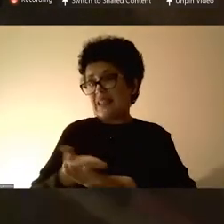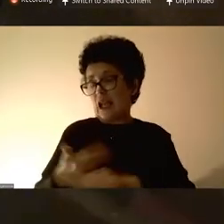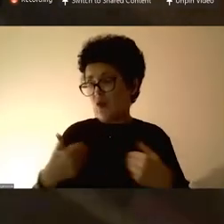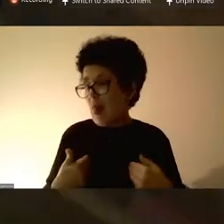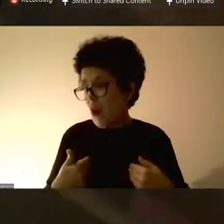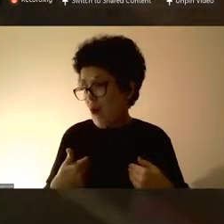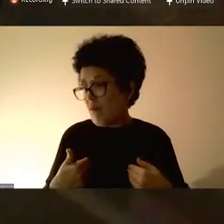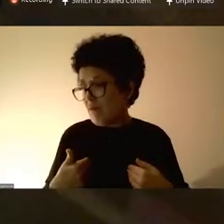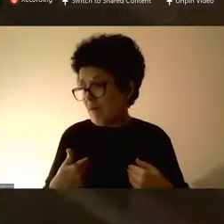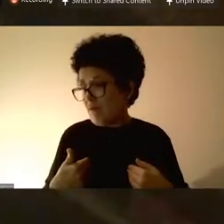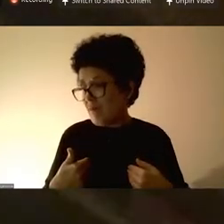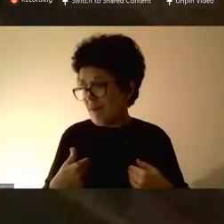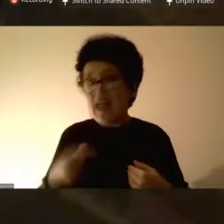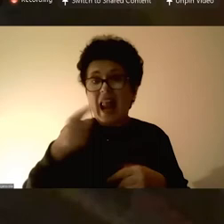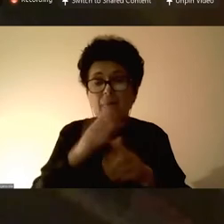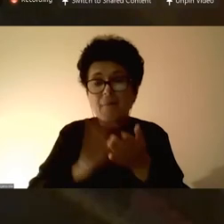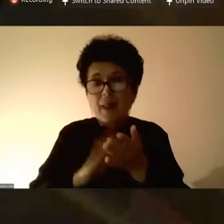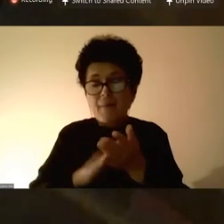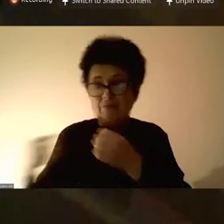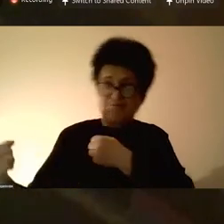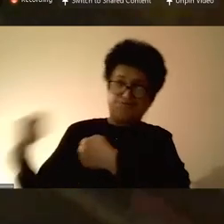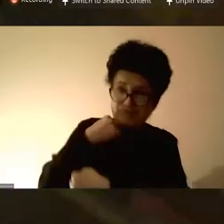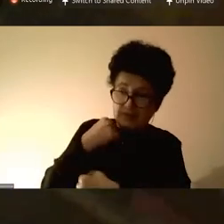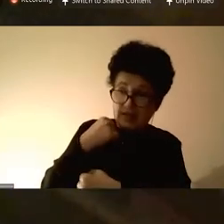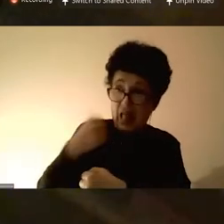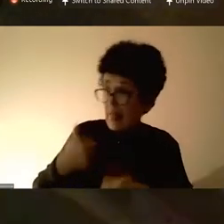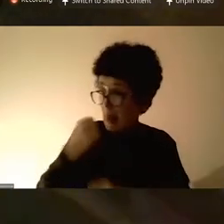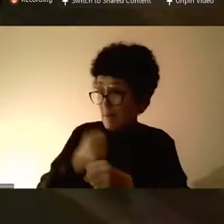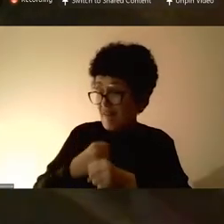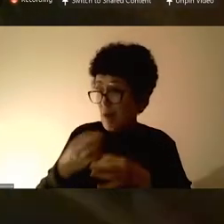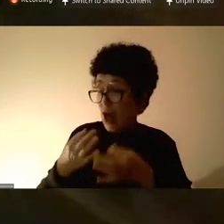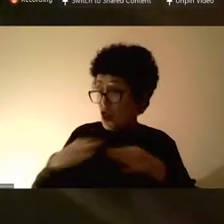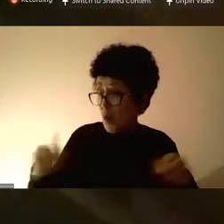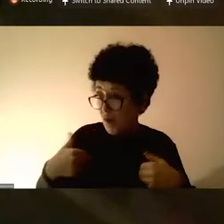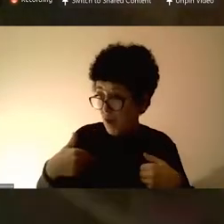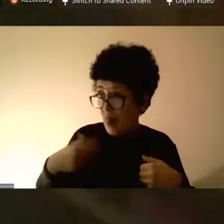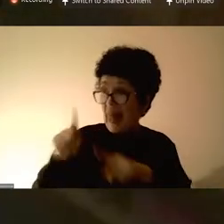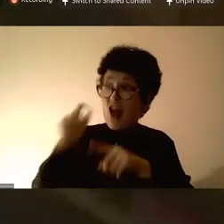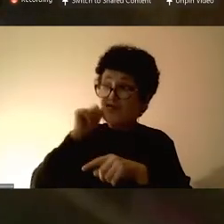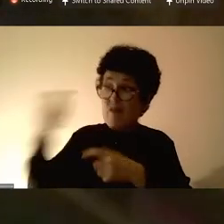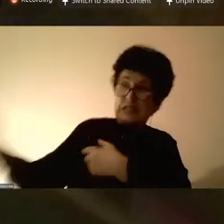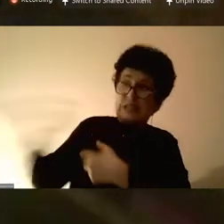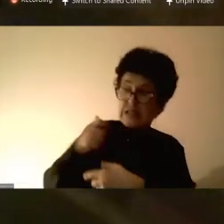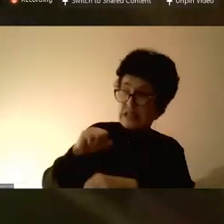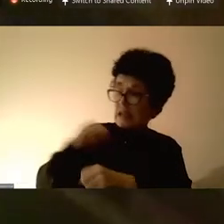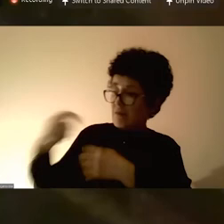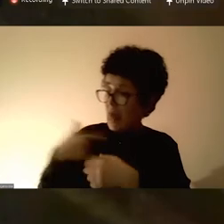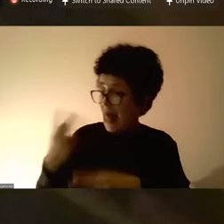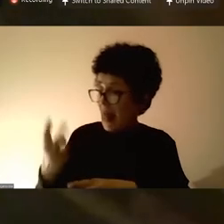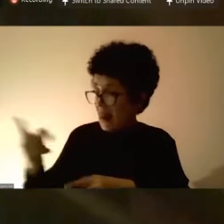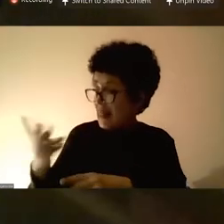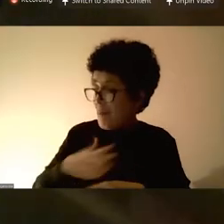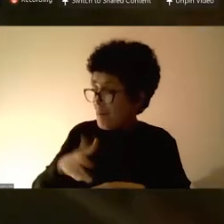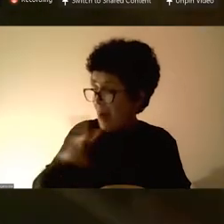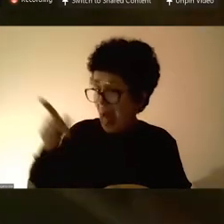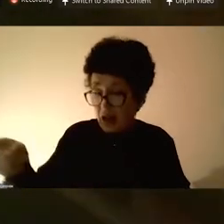coercion or is it about equality? Is it about development? So what is the thing you have to learn? What